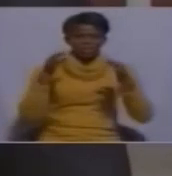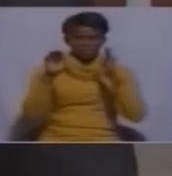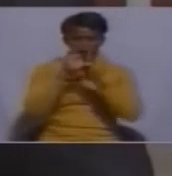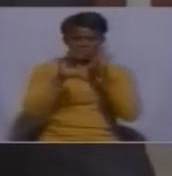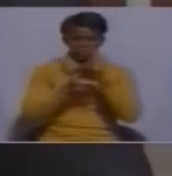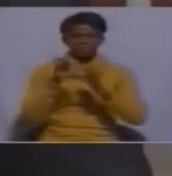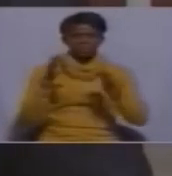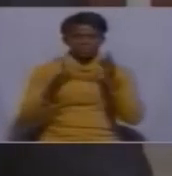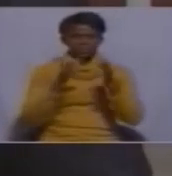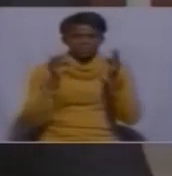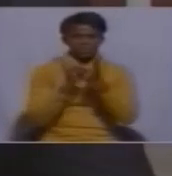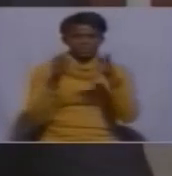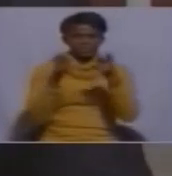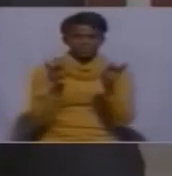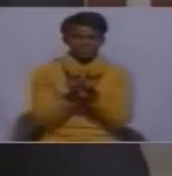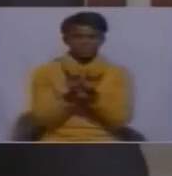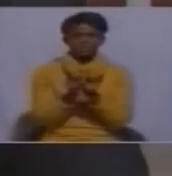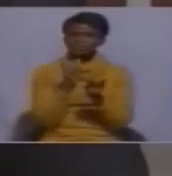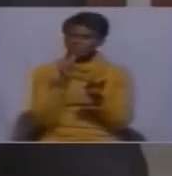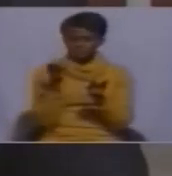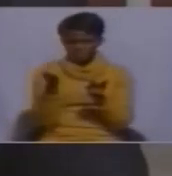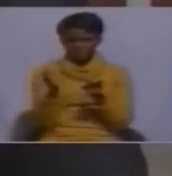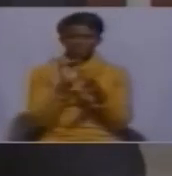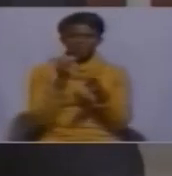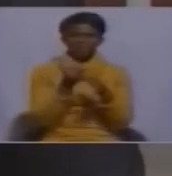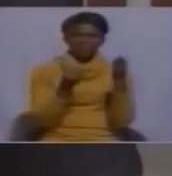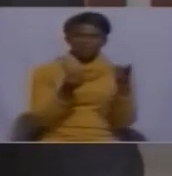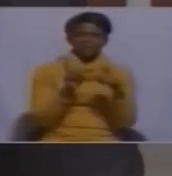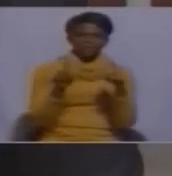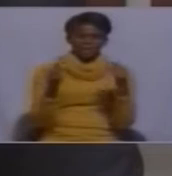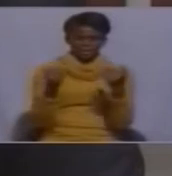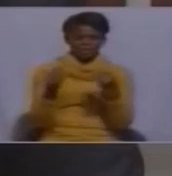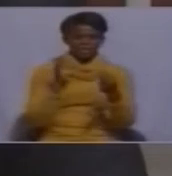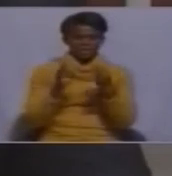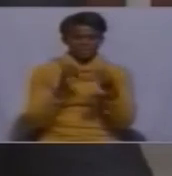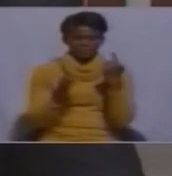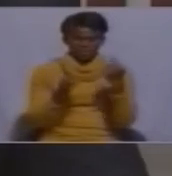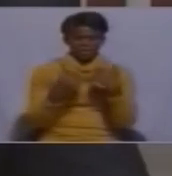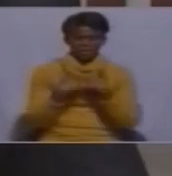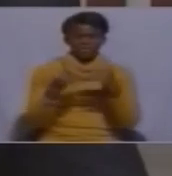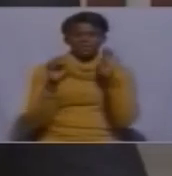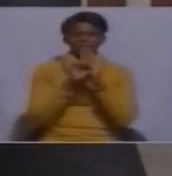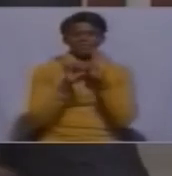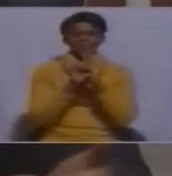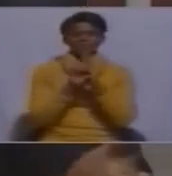it's neither here nor there. But then, if one has, for instance, right now,